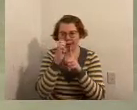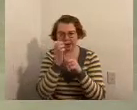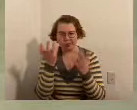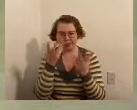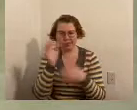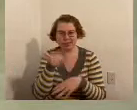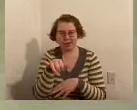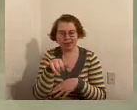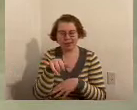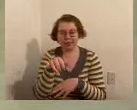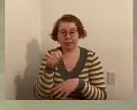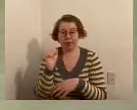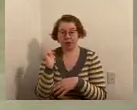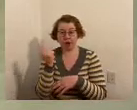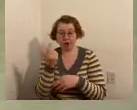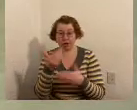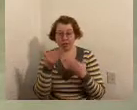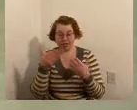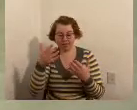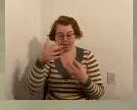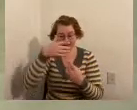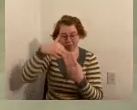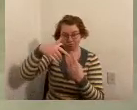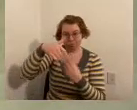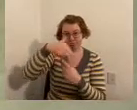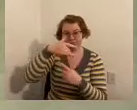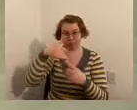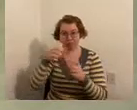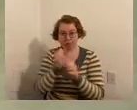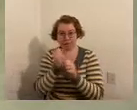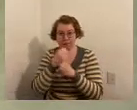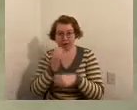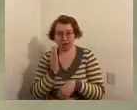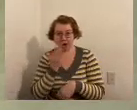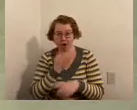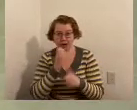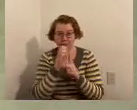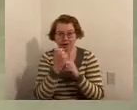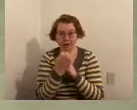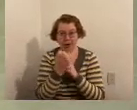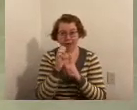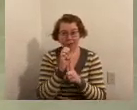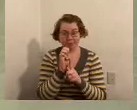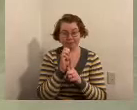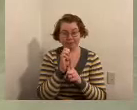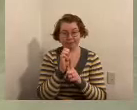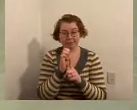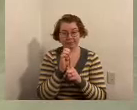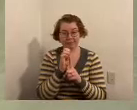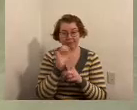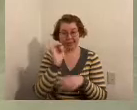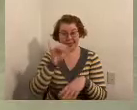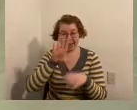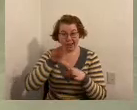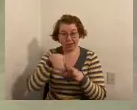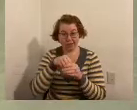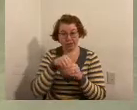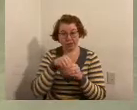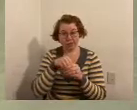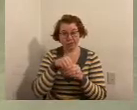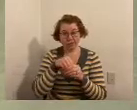All of the things around us make up our environment, and that